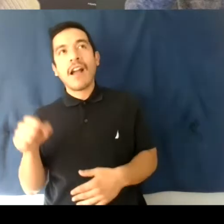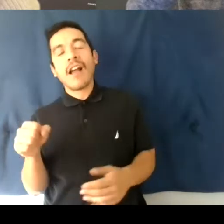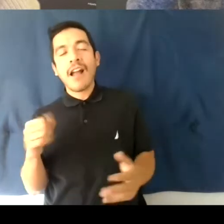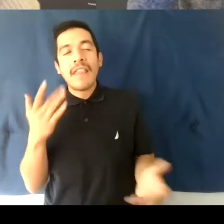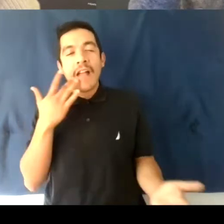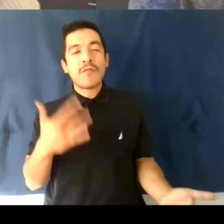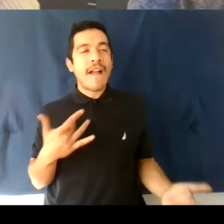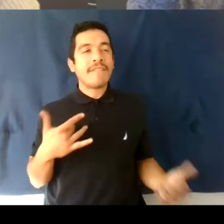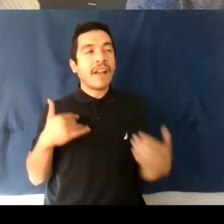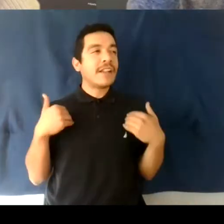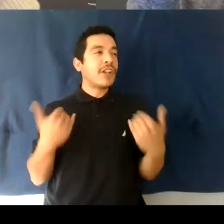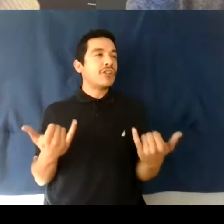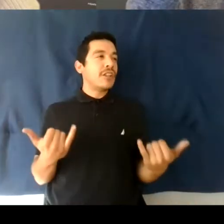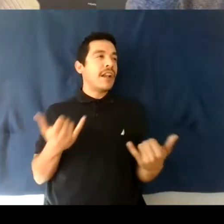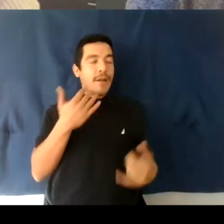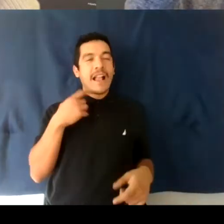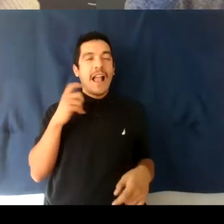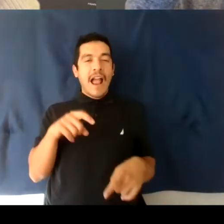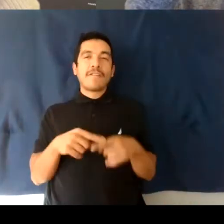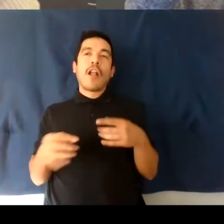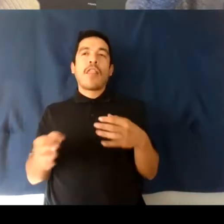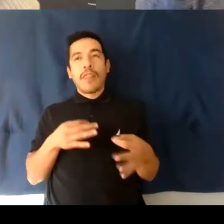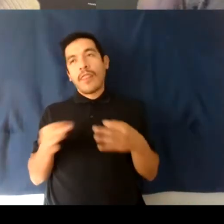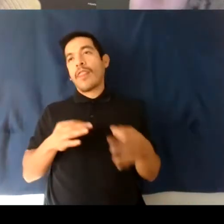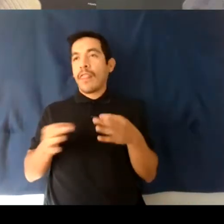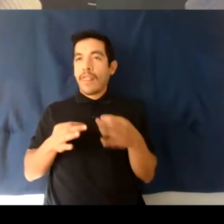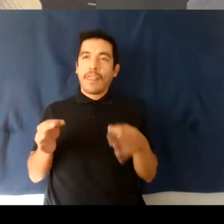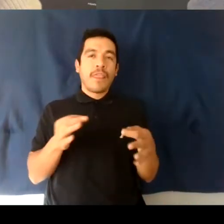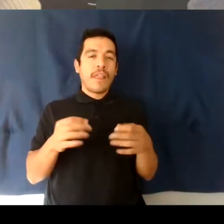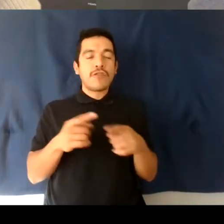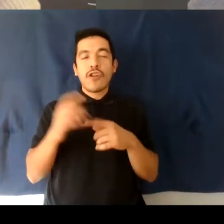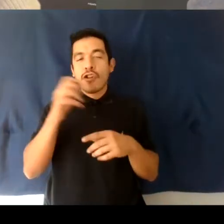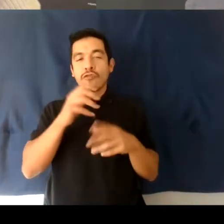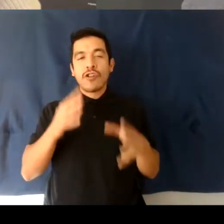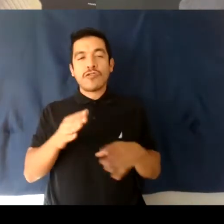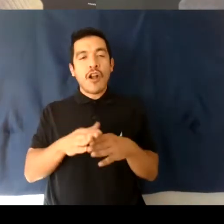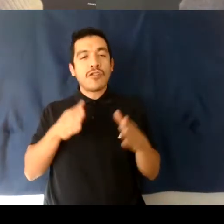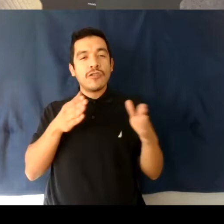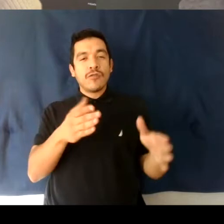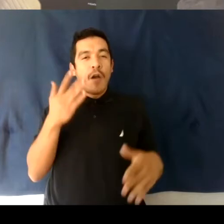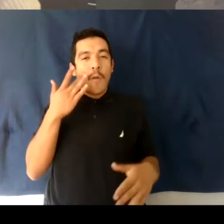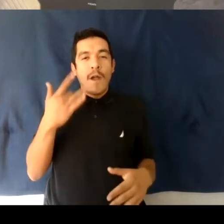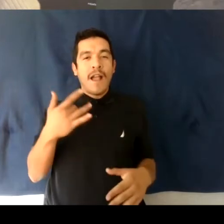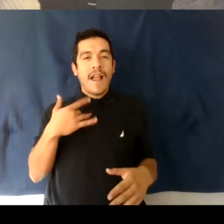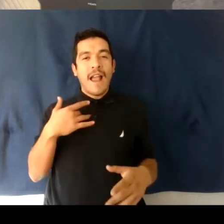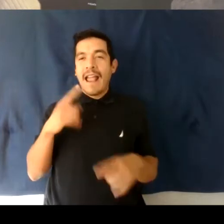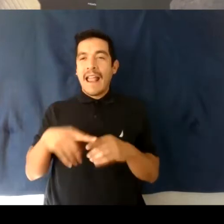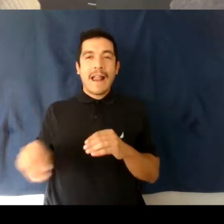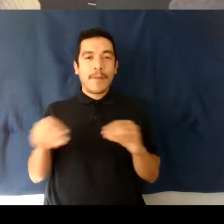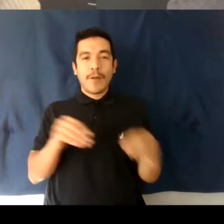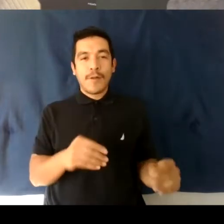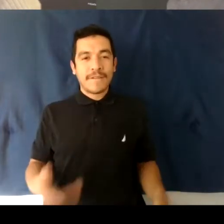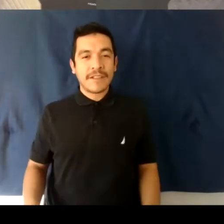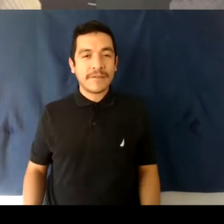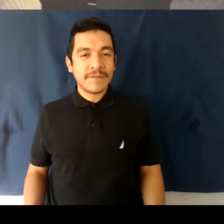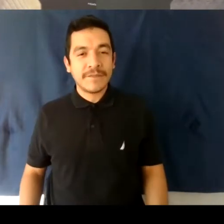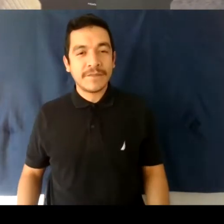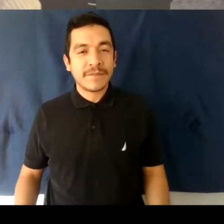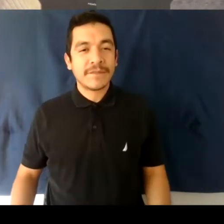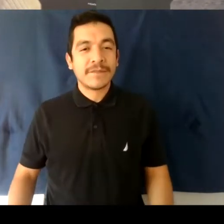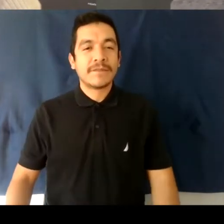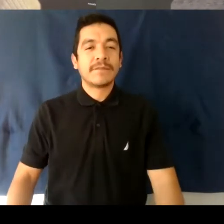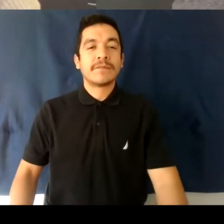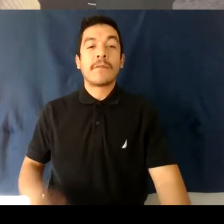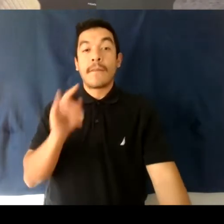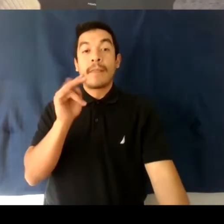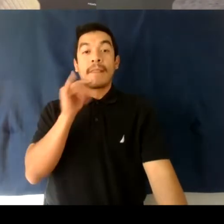feeling like exhausted today, is because I had to just like explain to a stranger on the street why like Oh my like yeah. gosh. I know, and So it's